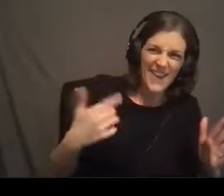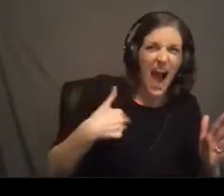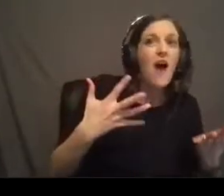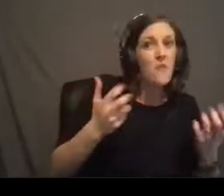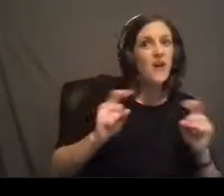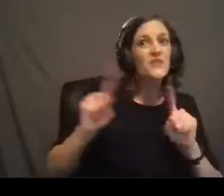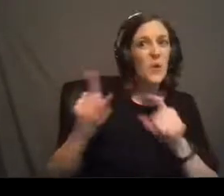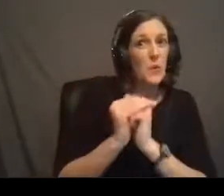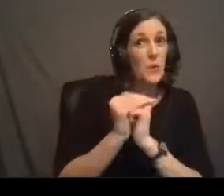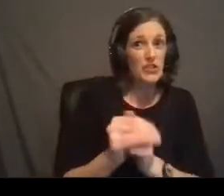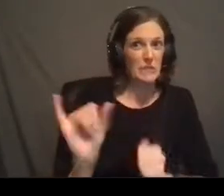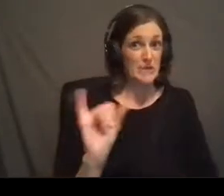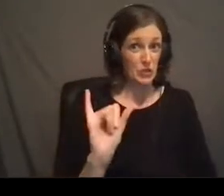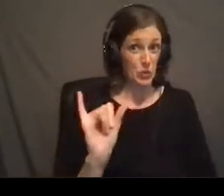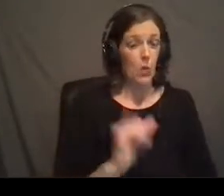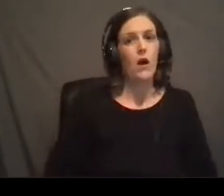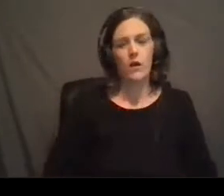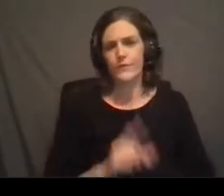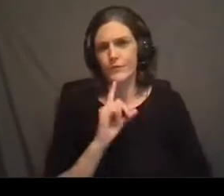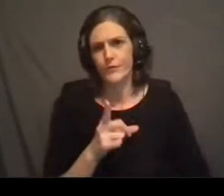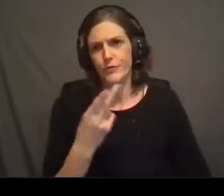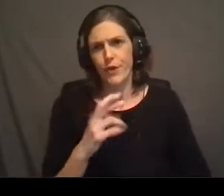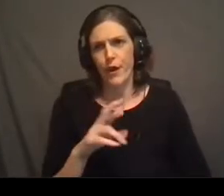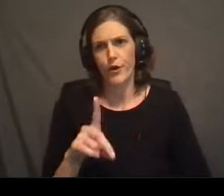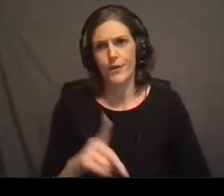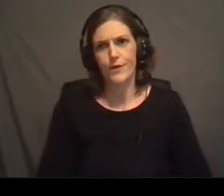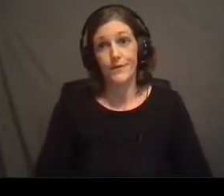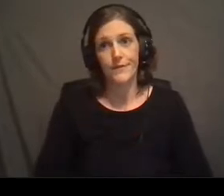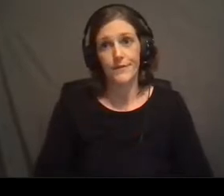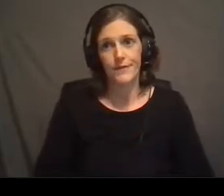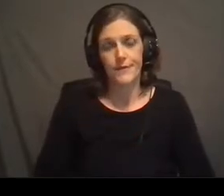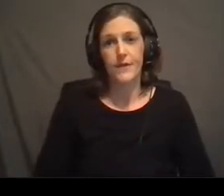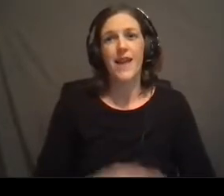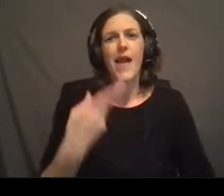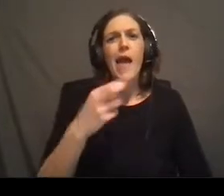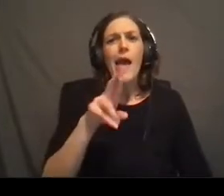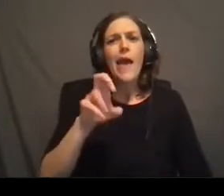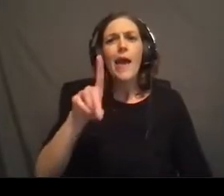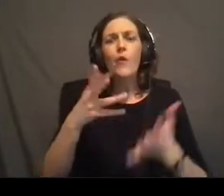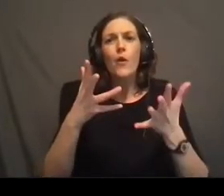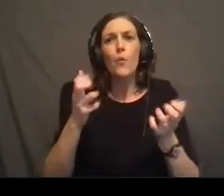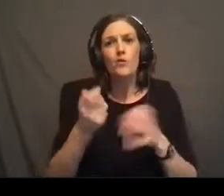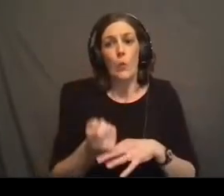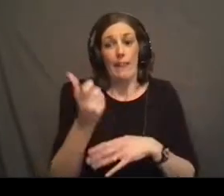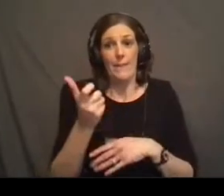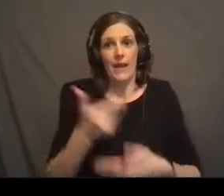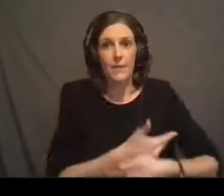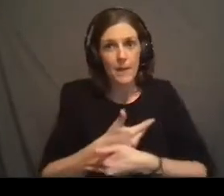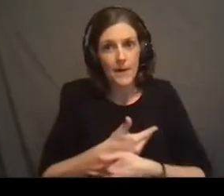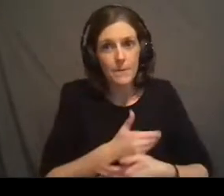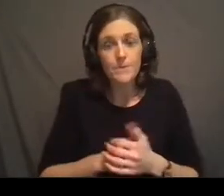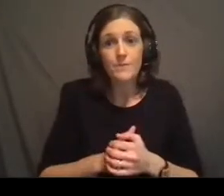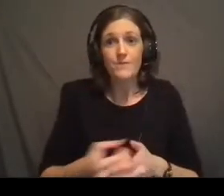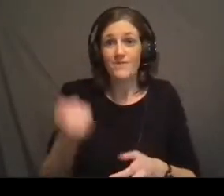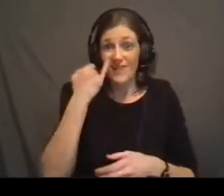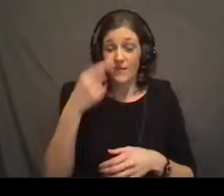go and worship him as well. Sure you do, Herod. Herod wants to extinguish this baby. And in fact, if you